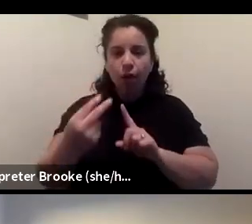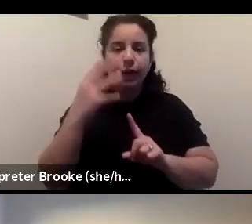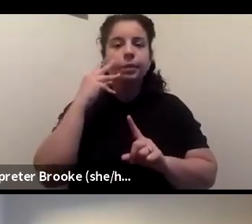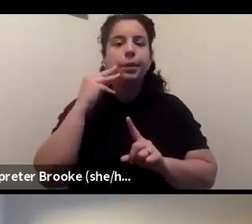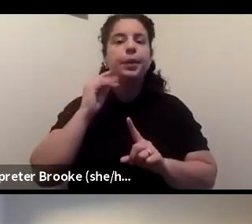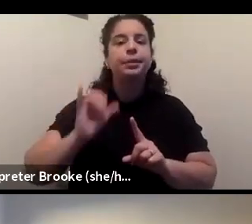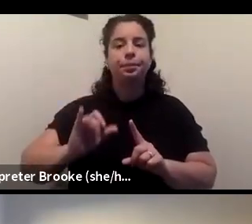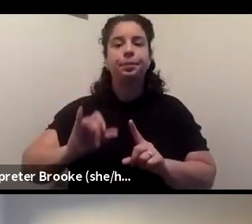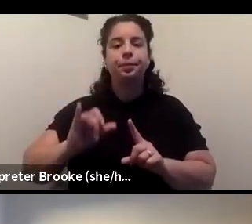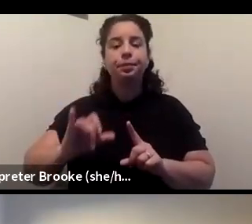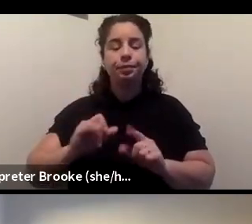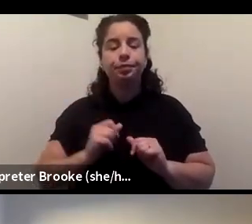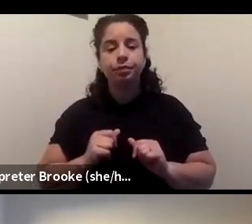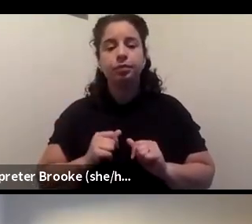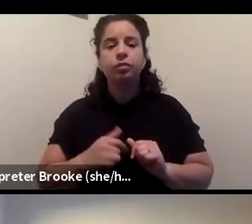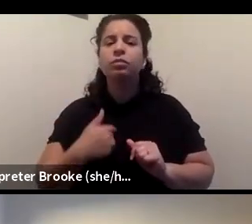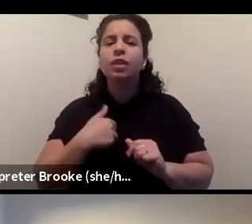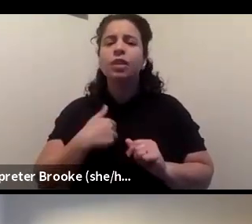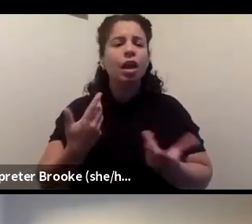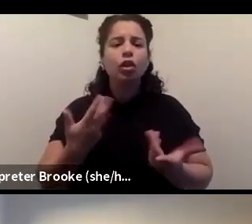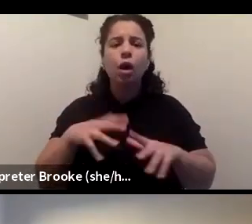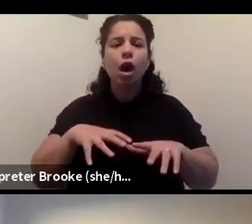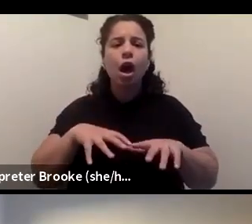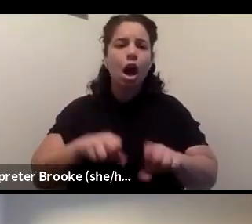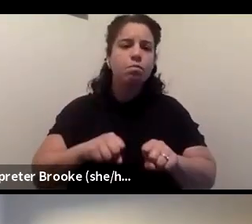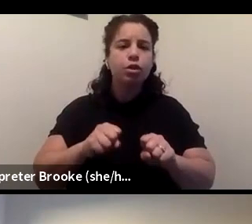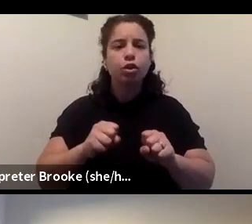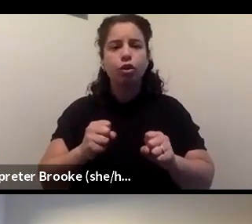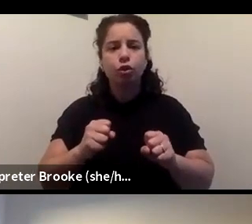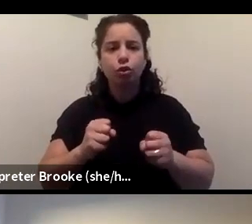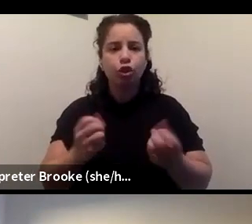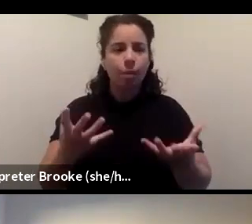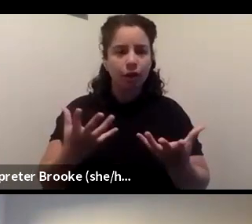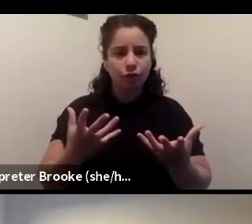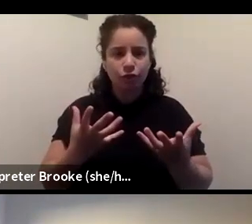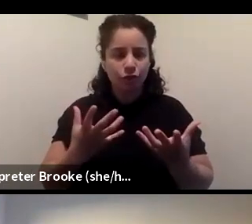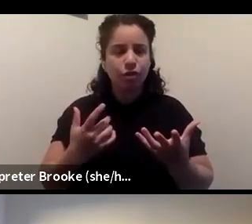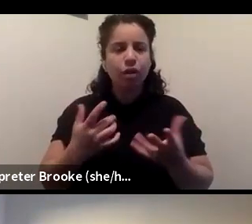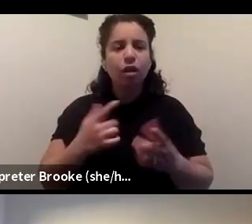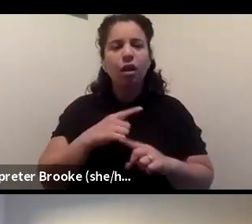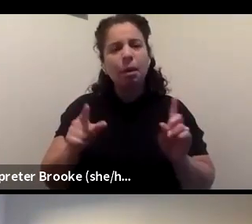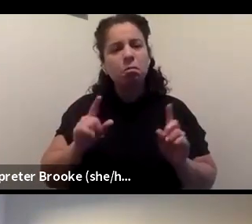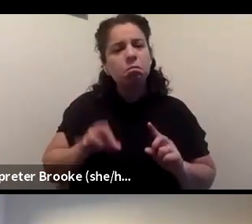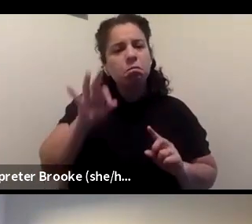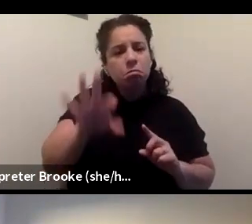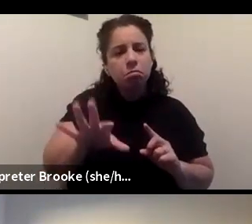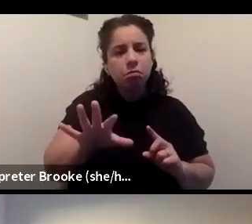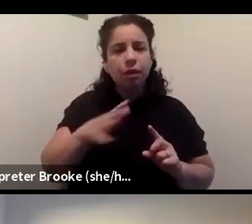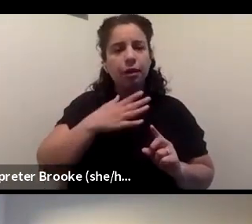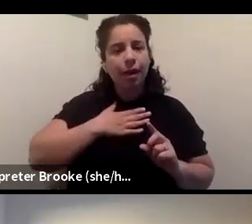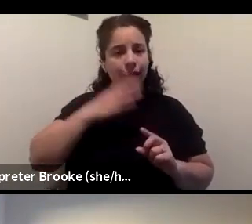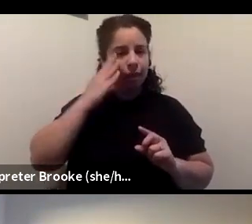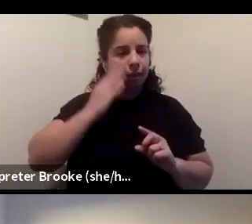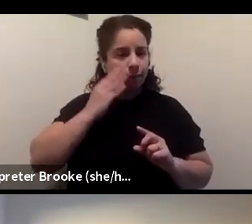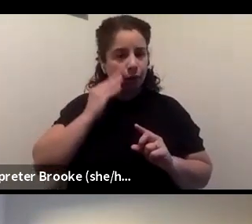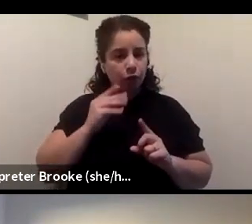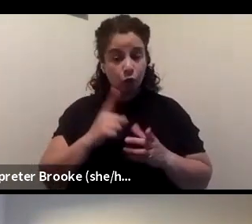I do want to not take up too much space, but I just wanted to input here a particular experience that I'm having in this